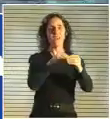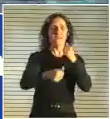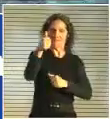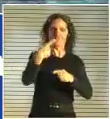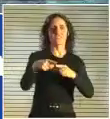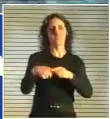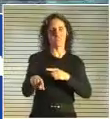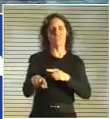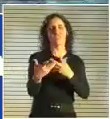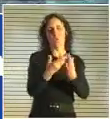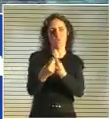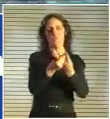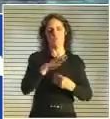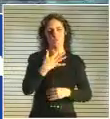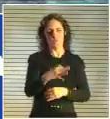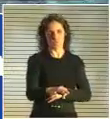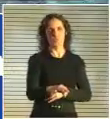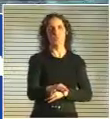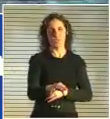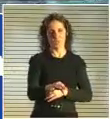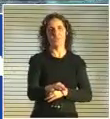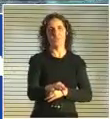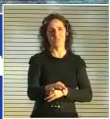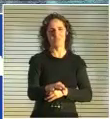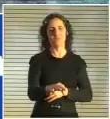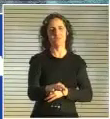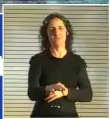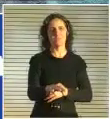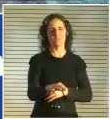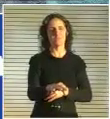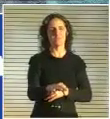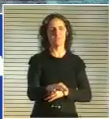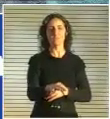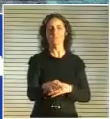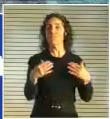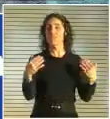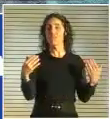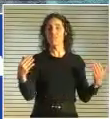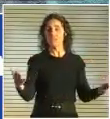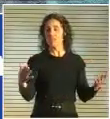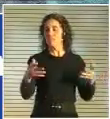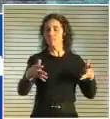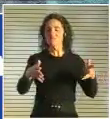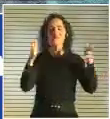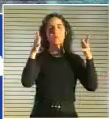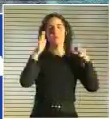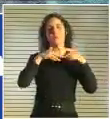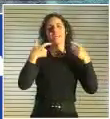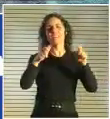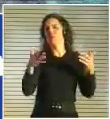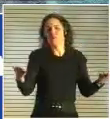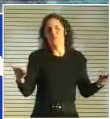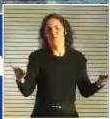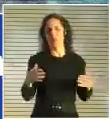industry collaboration on these topics. So just some recommendations. Potential recommendations for the